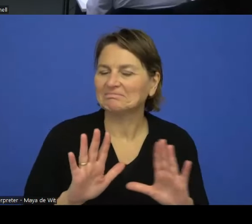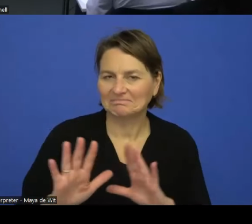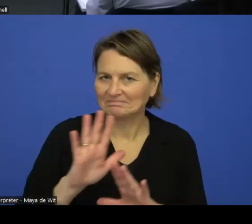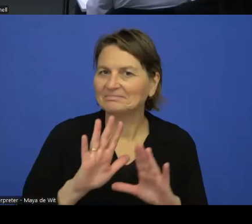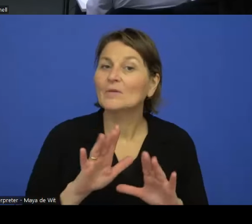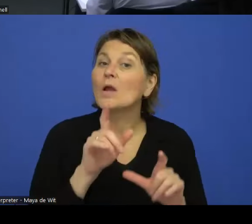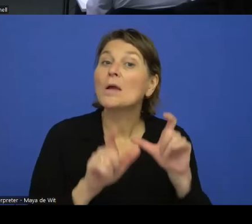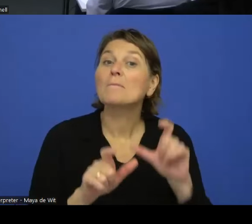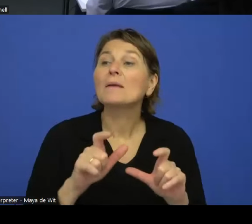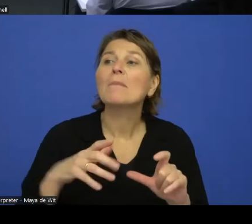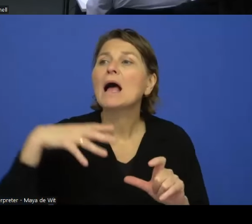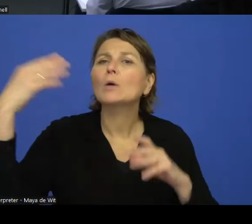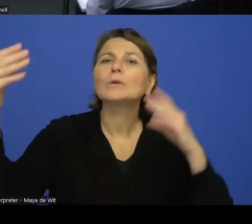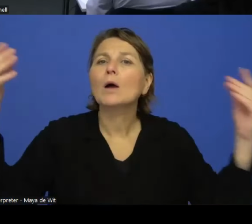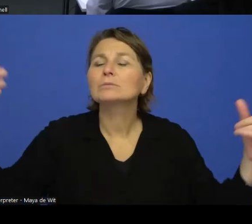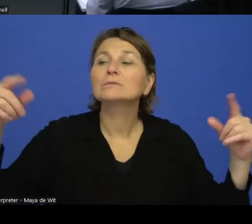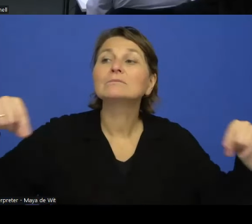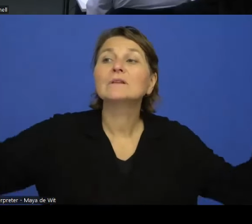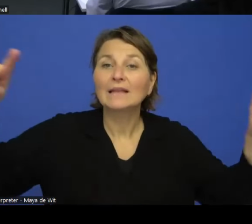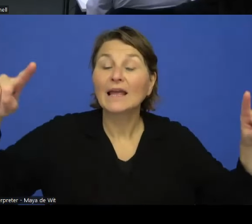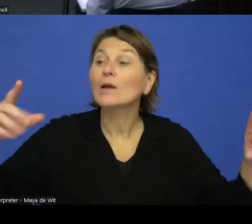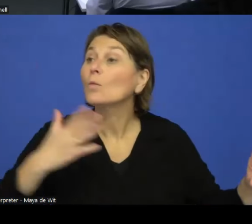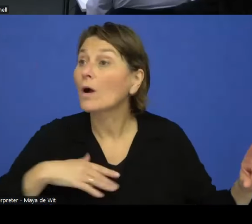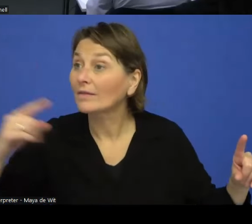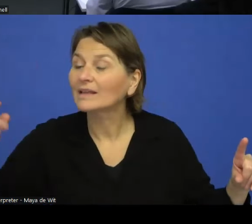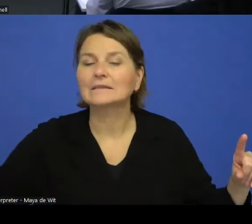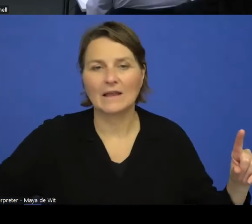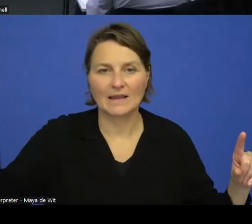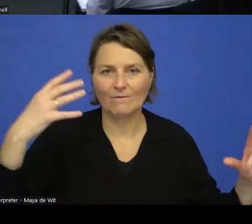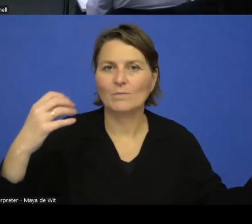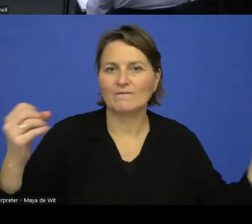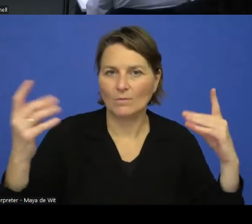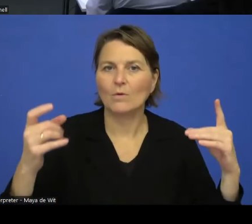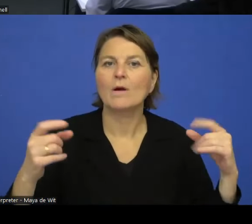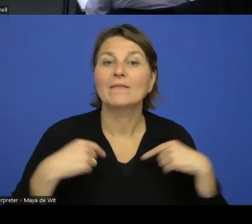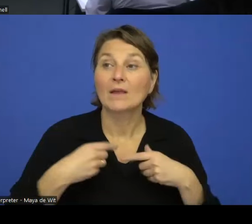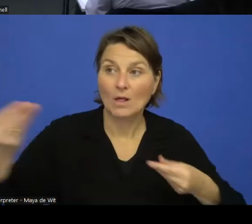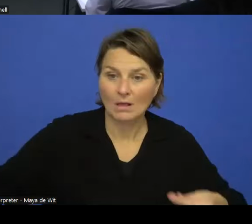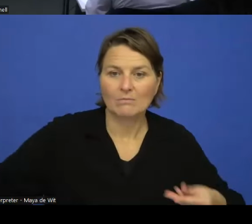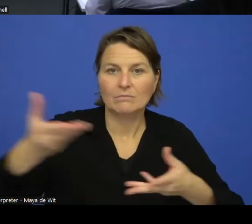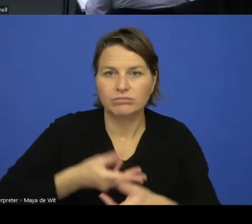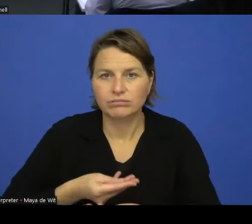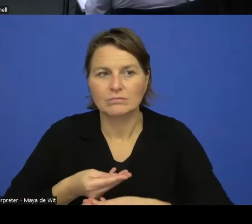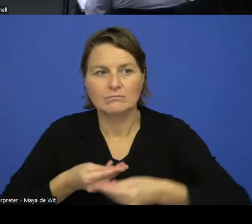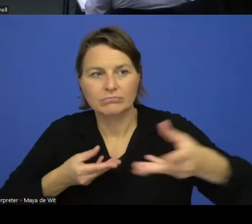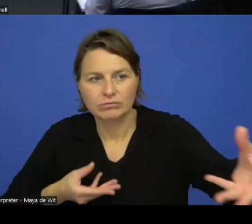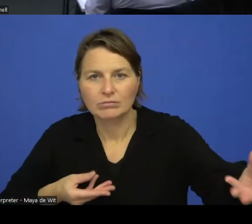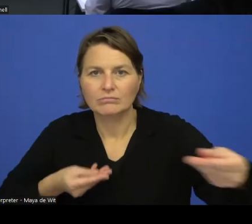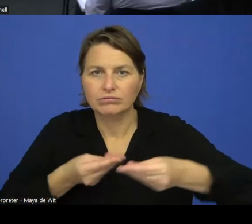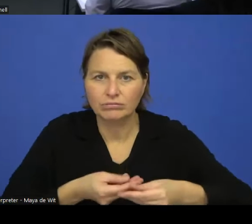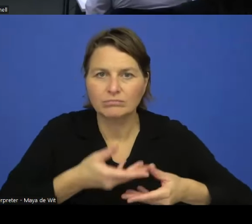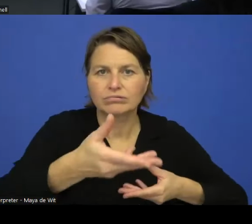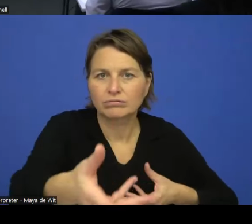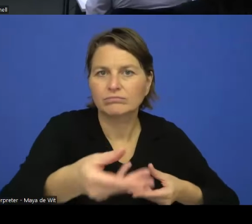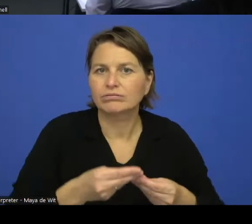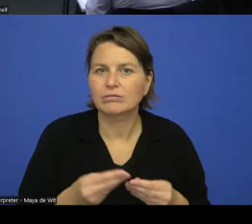users who kind of feed into it, and we will feed back out. Actually, I think we need to make sure it's a broad church, and we have people